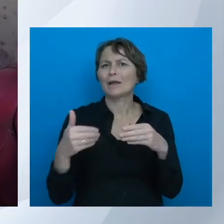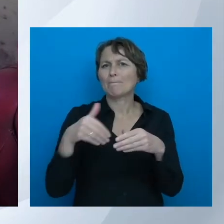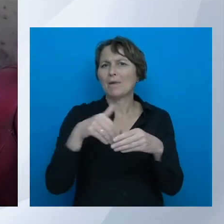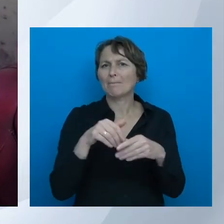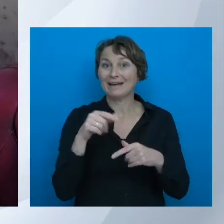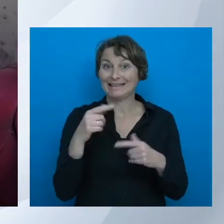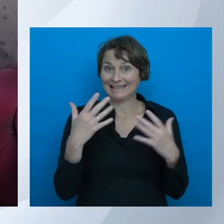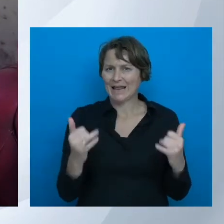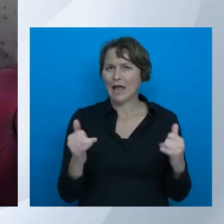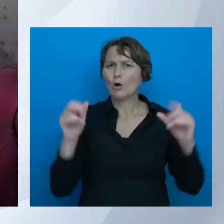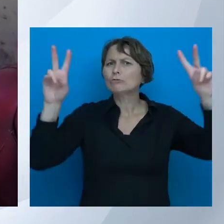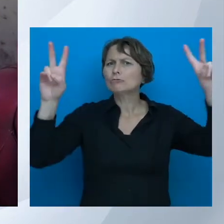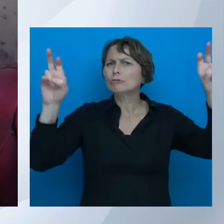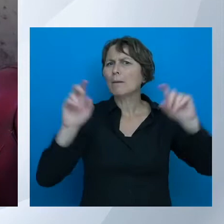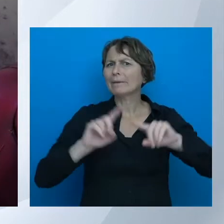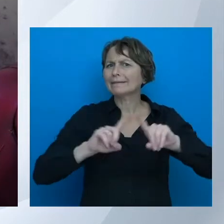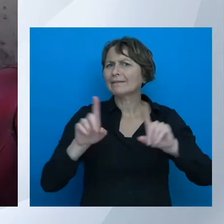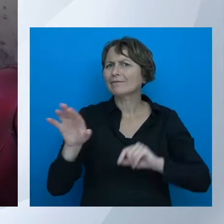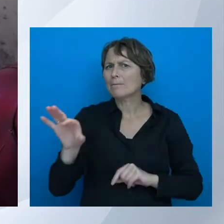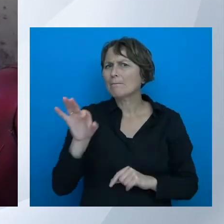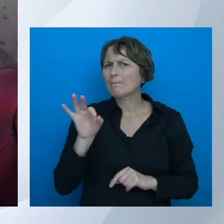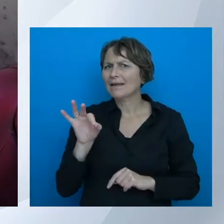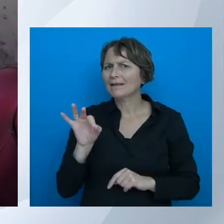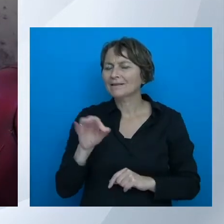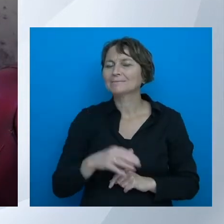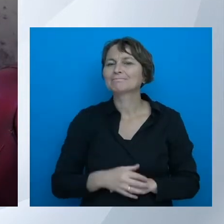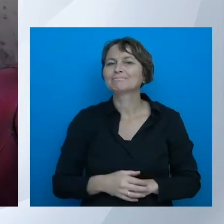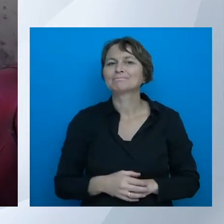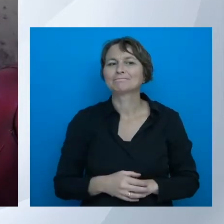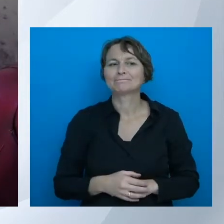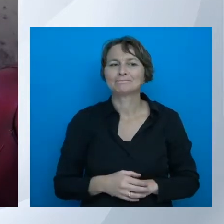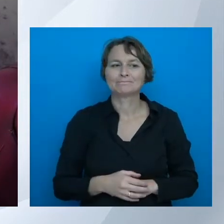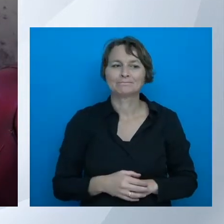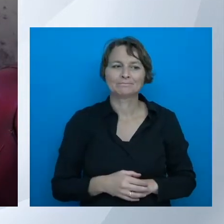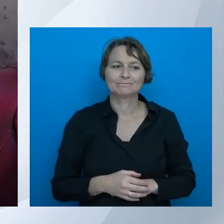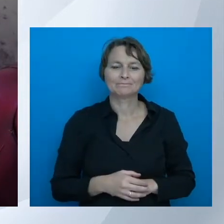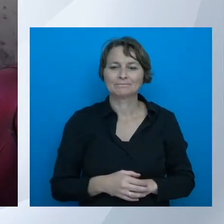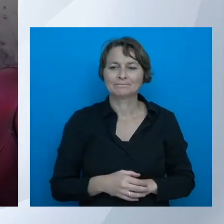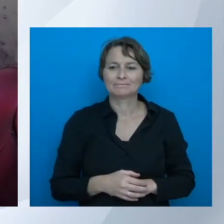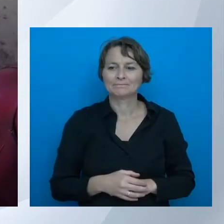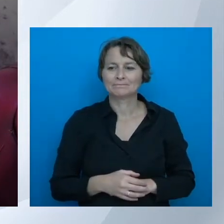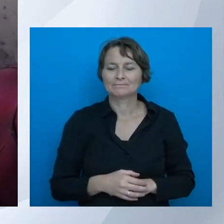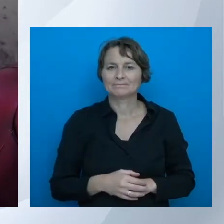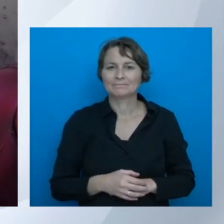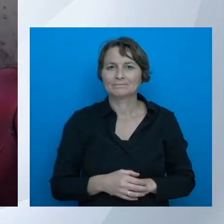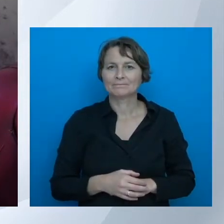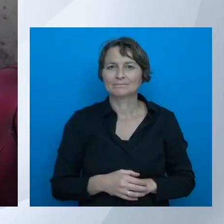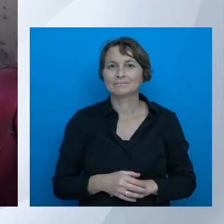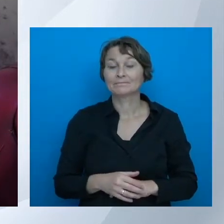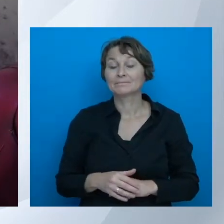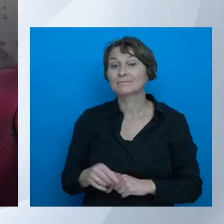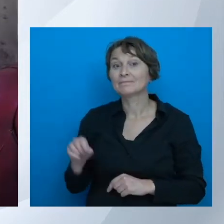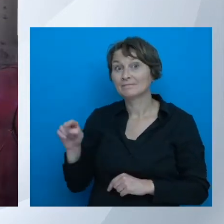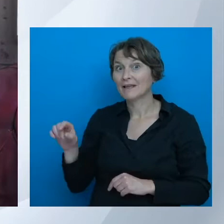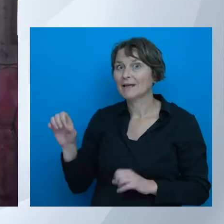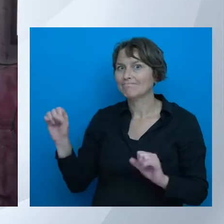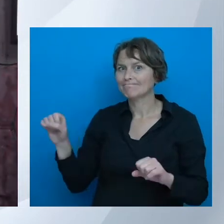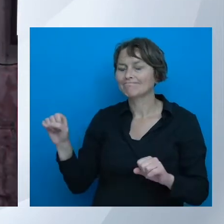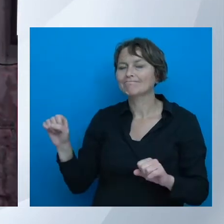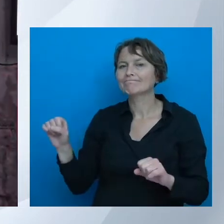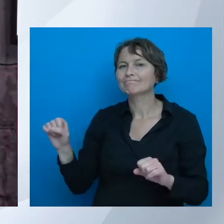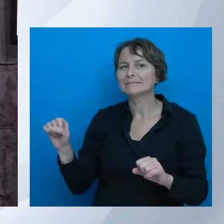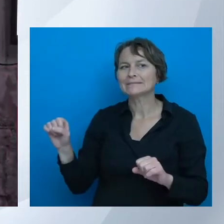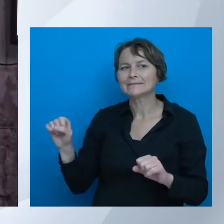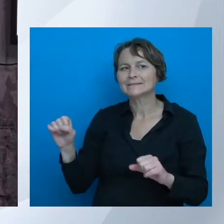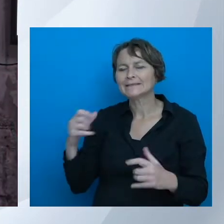right? Yes, it's actually interesting to see that with everything in Office 365 moving more and more to the open